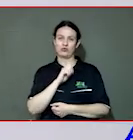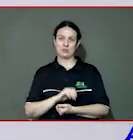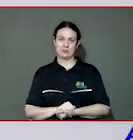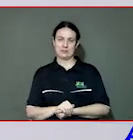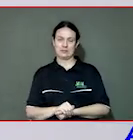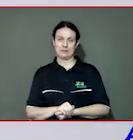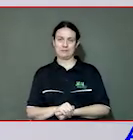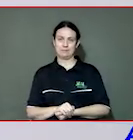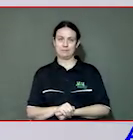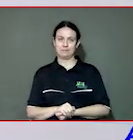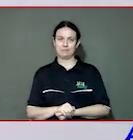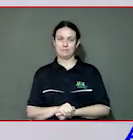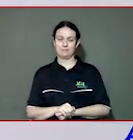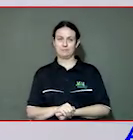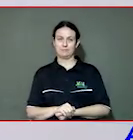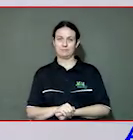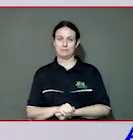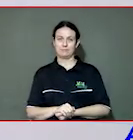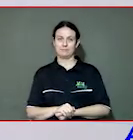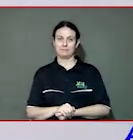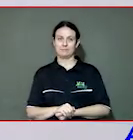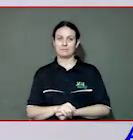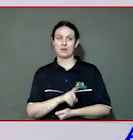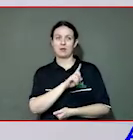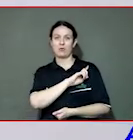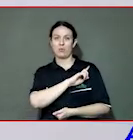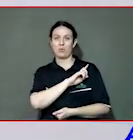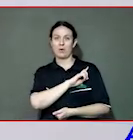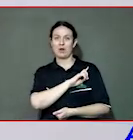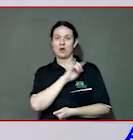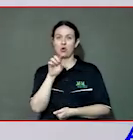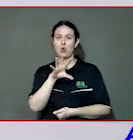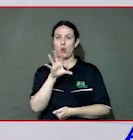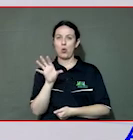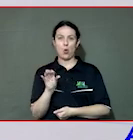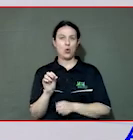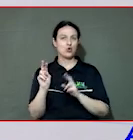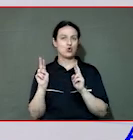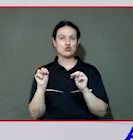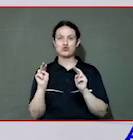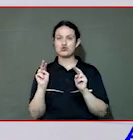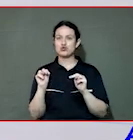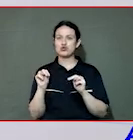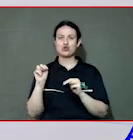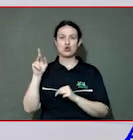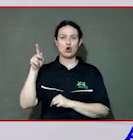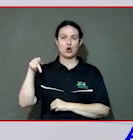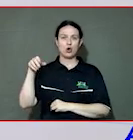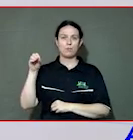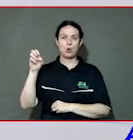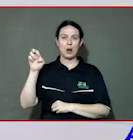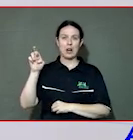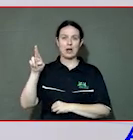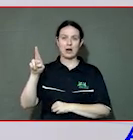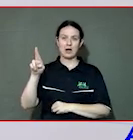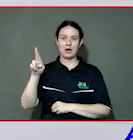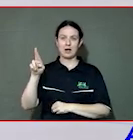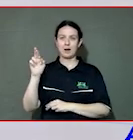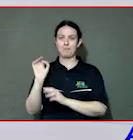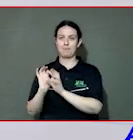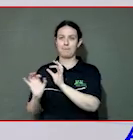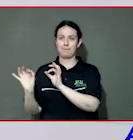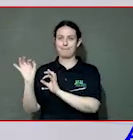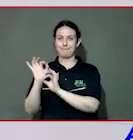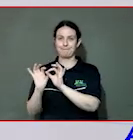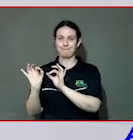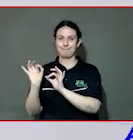because they are all non-polar molecules, and for non-polar molecules,